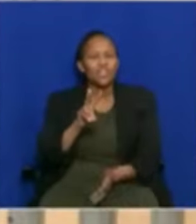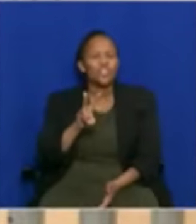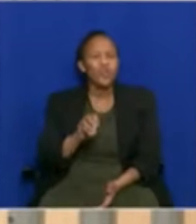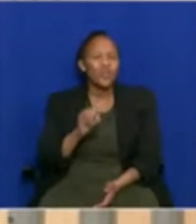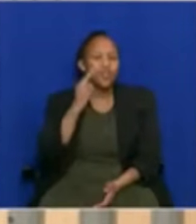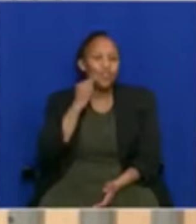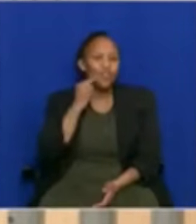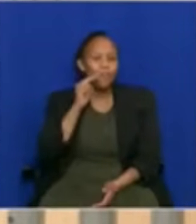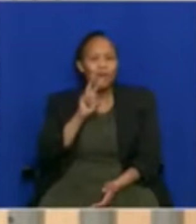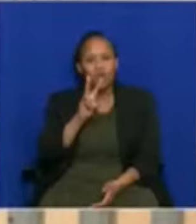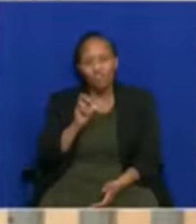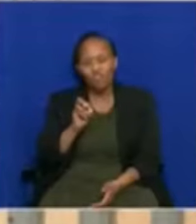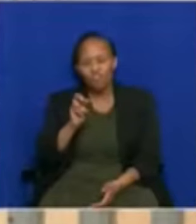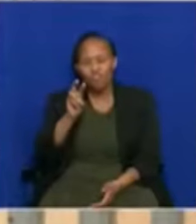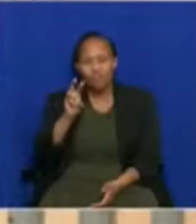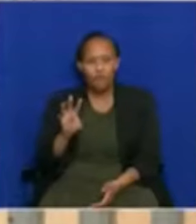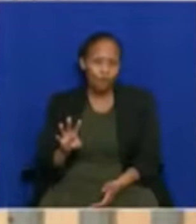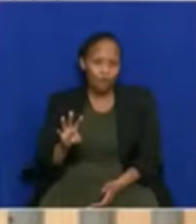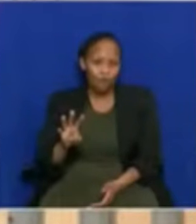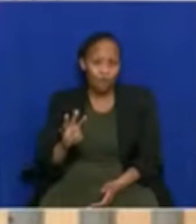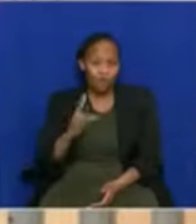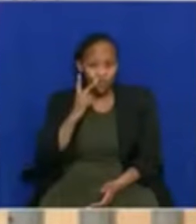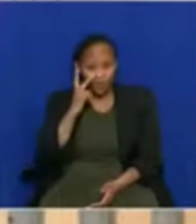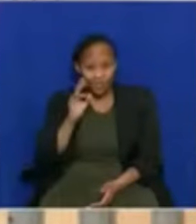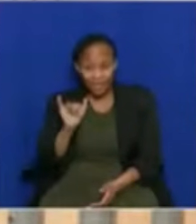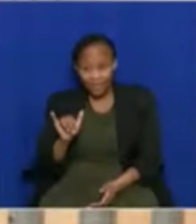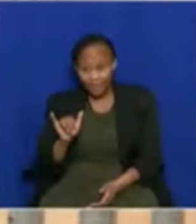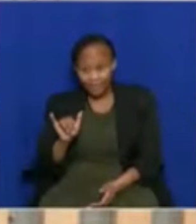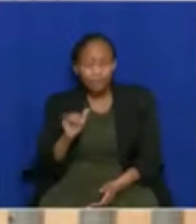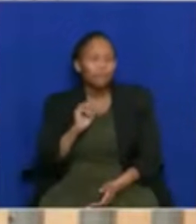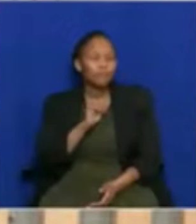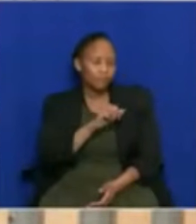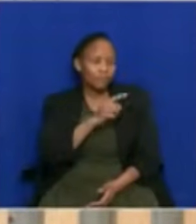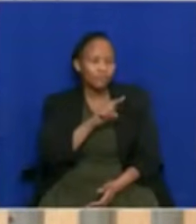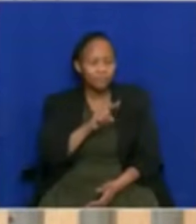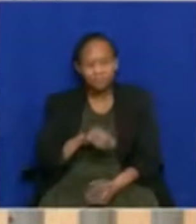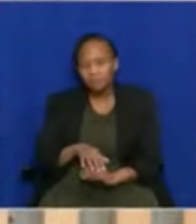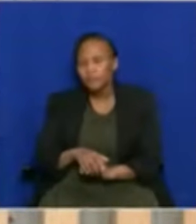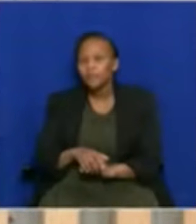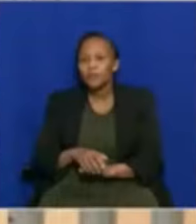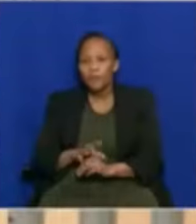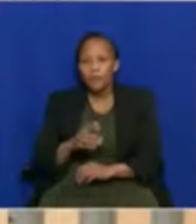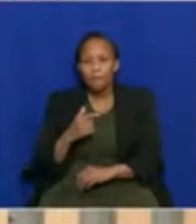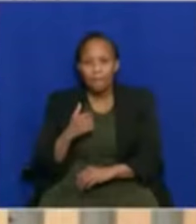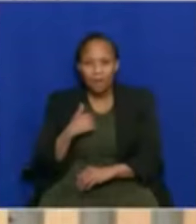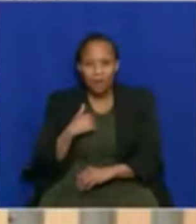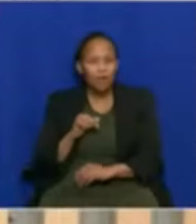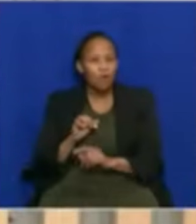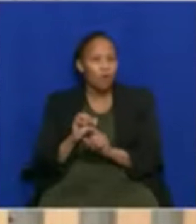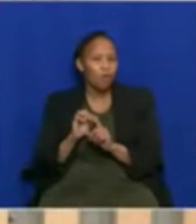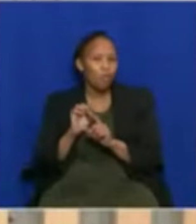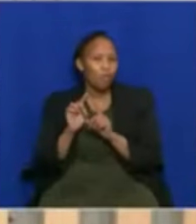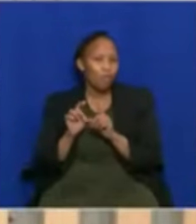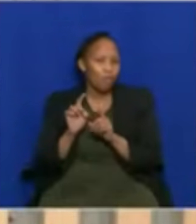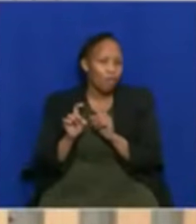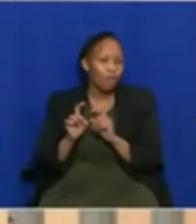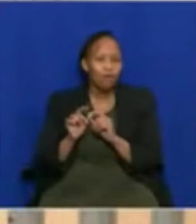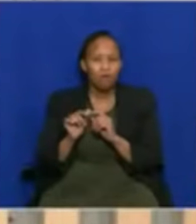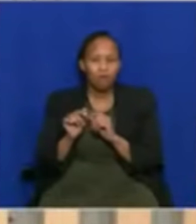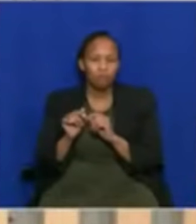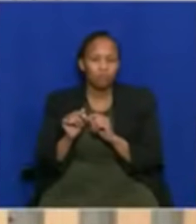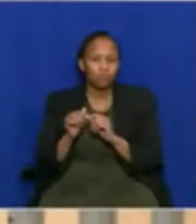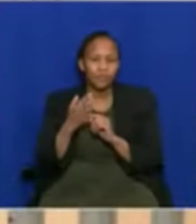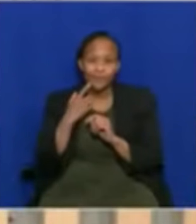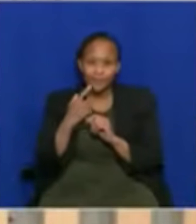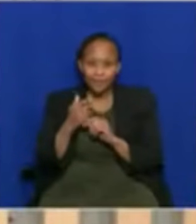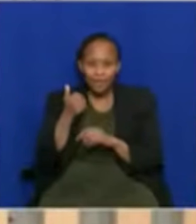that? Correct. So I'm not going to quibble about whether or not Major General Gladler